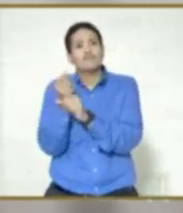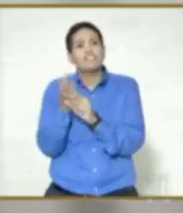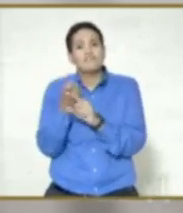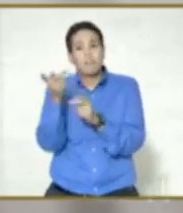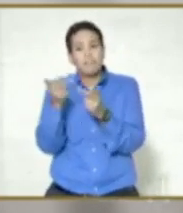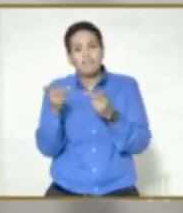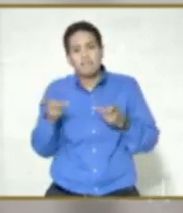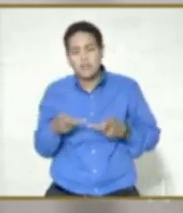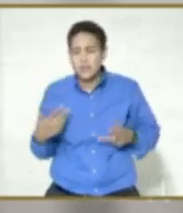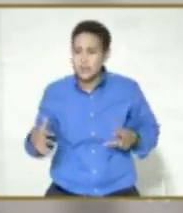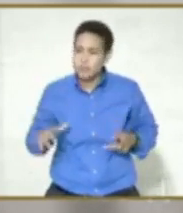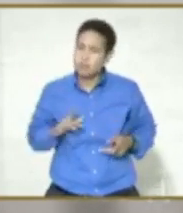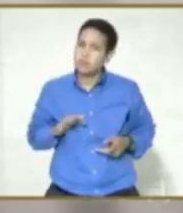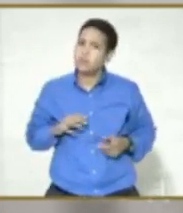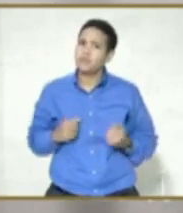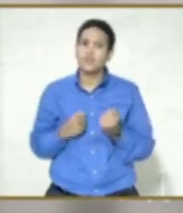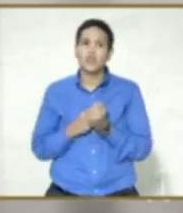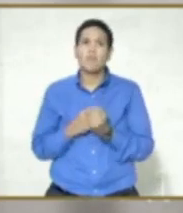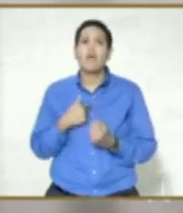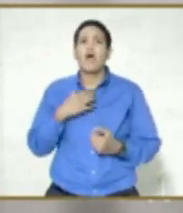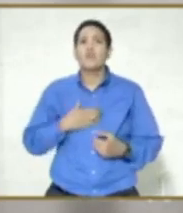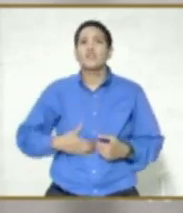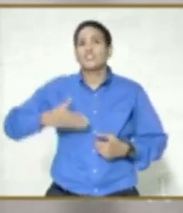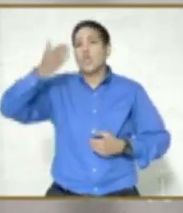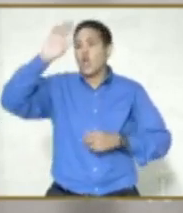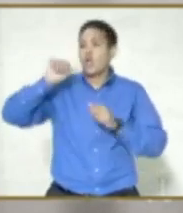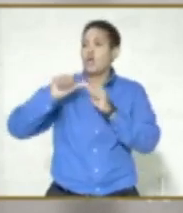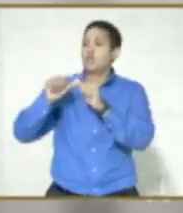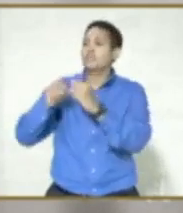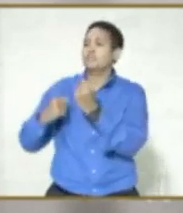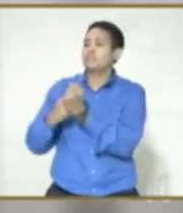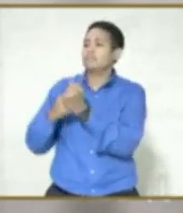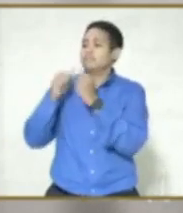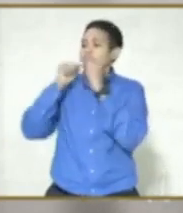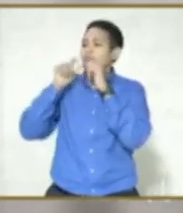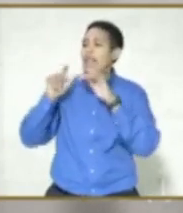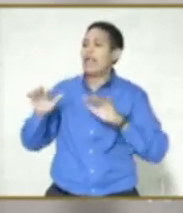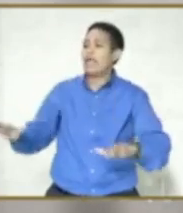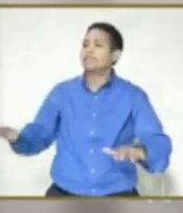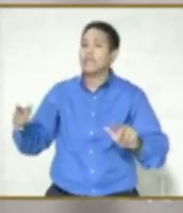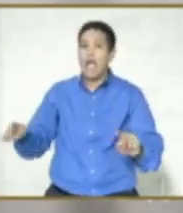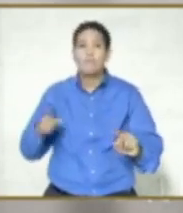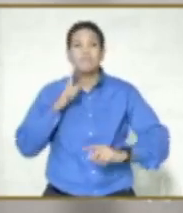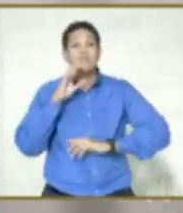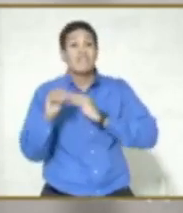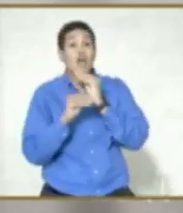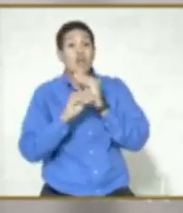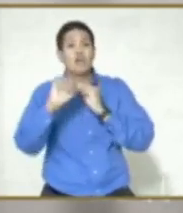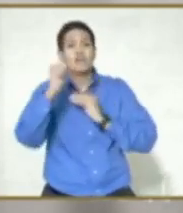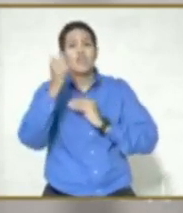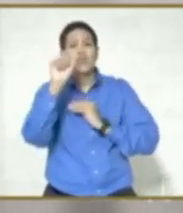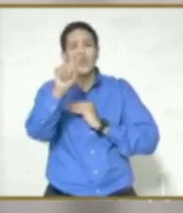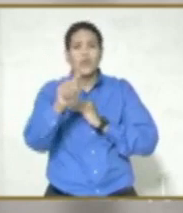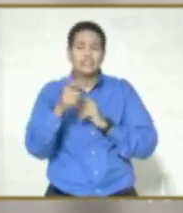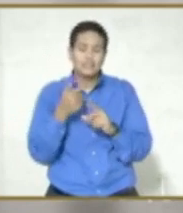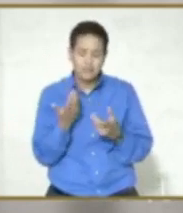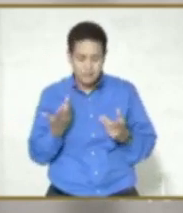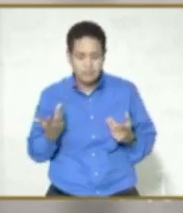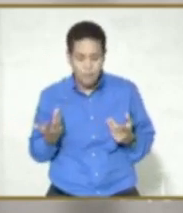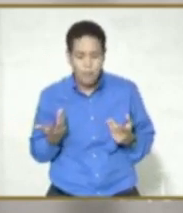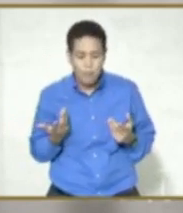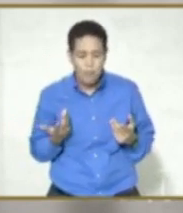facility and wish God's continued blessings. There is another question coming in,